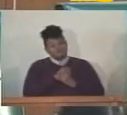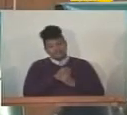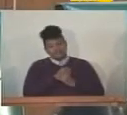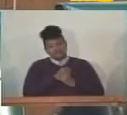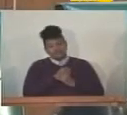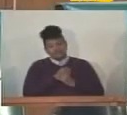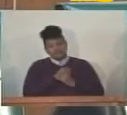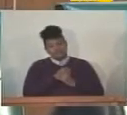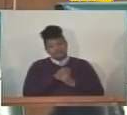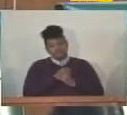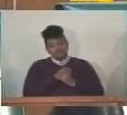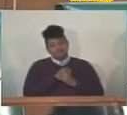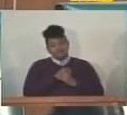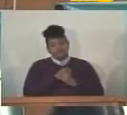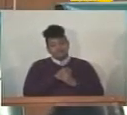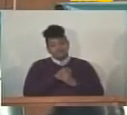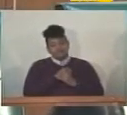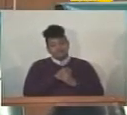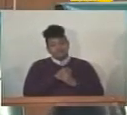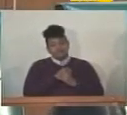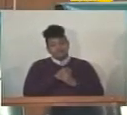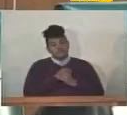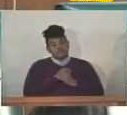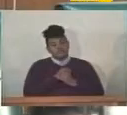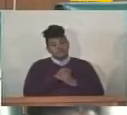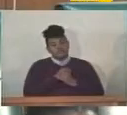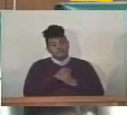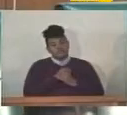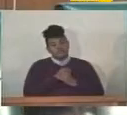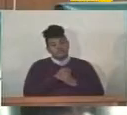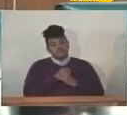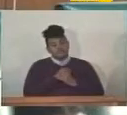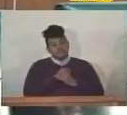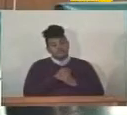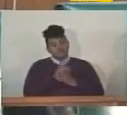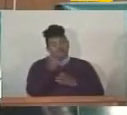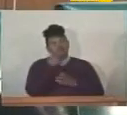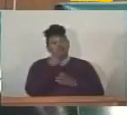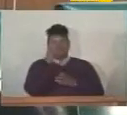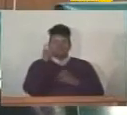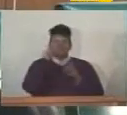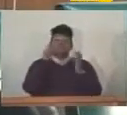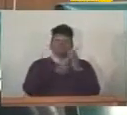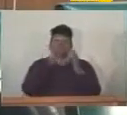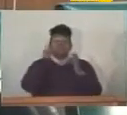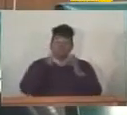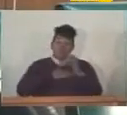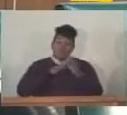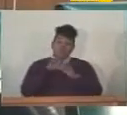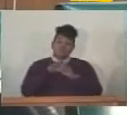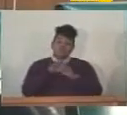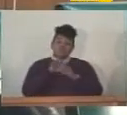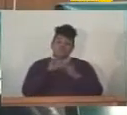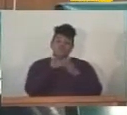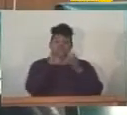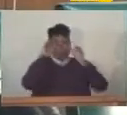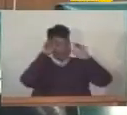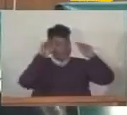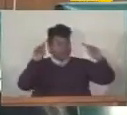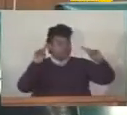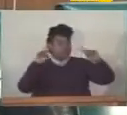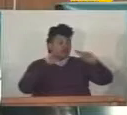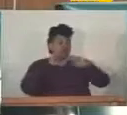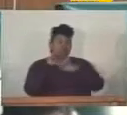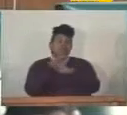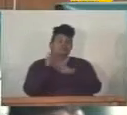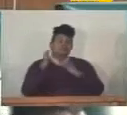that it is a recognition for my contribution in terms of education. And